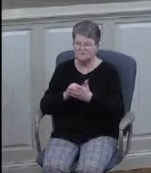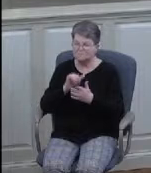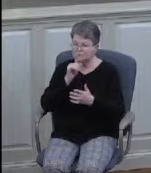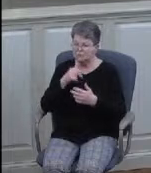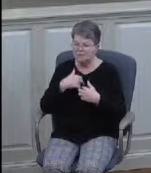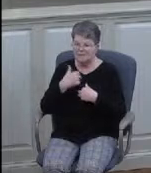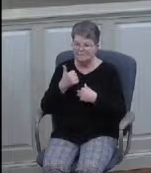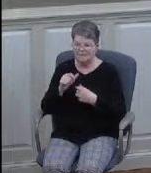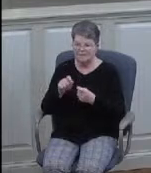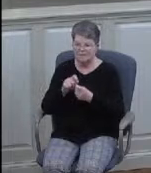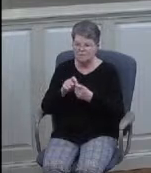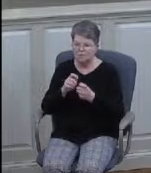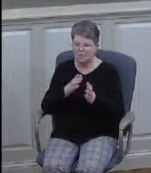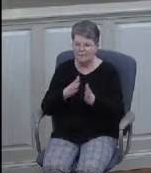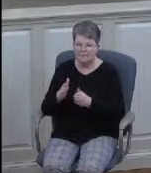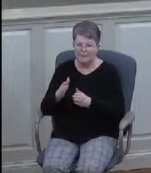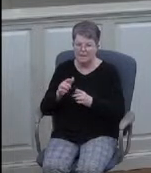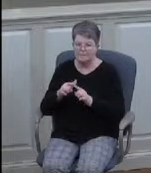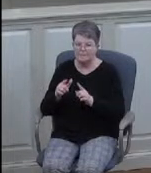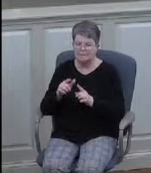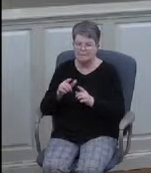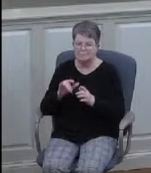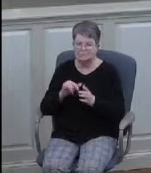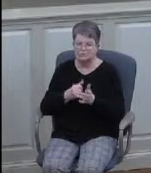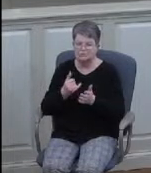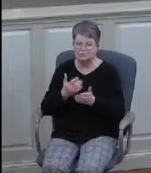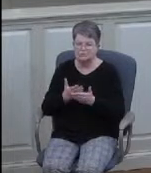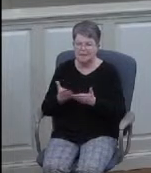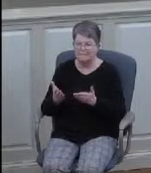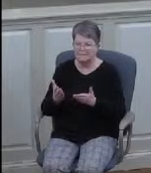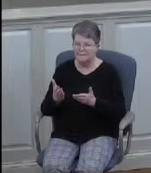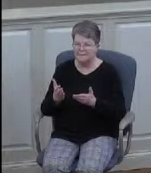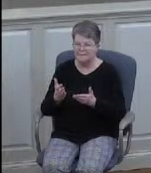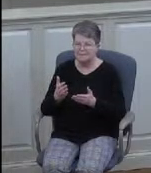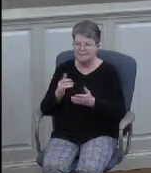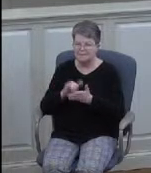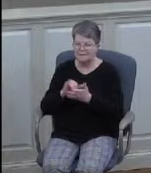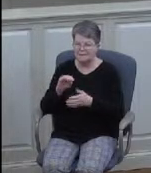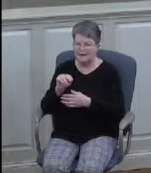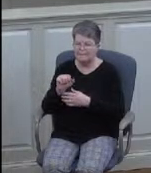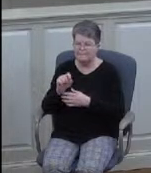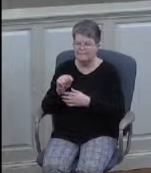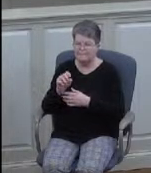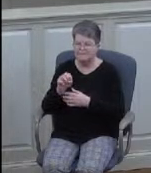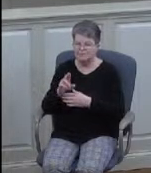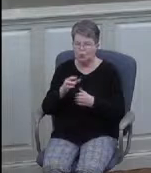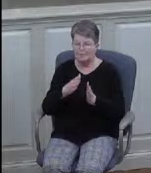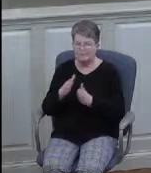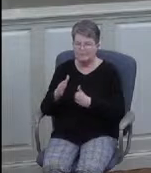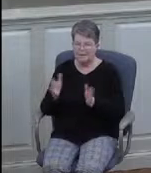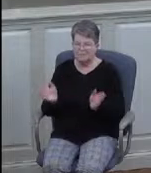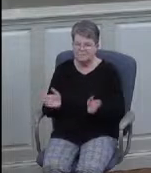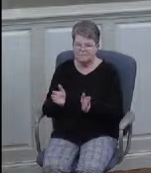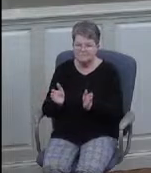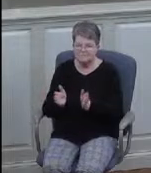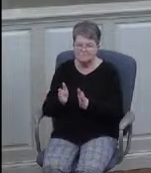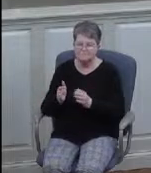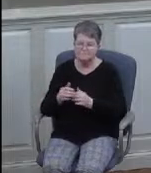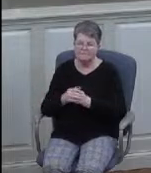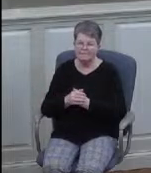particular plan to follow, but are just things that the master plan would encourage. And of course, enhancements of the tree canopy